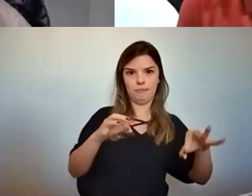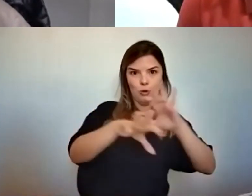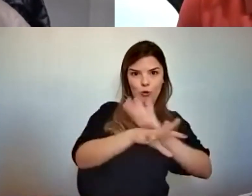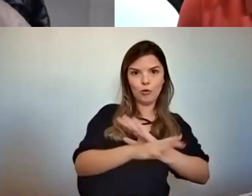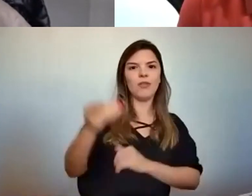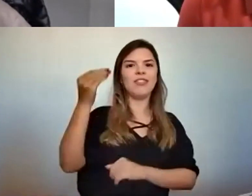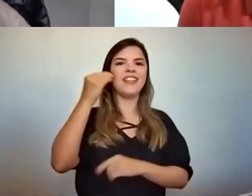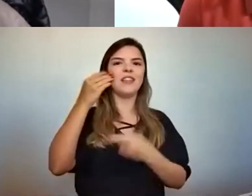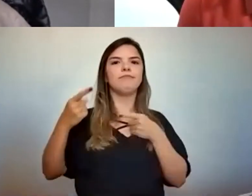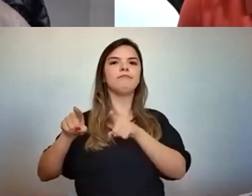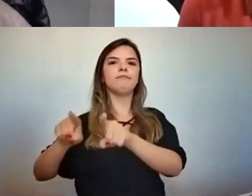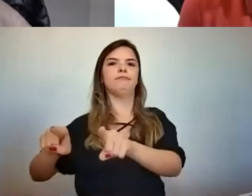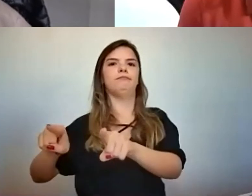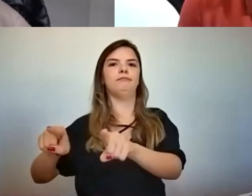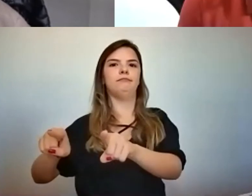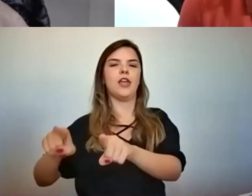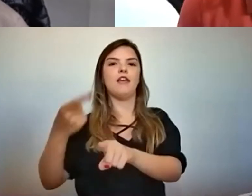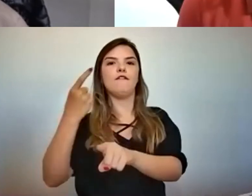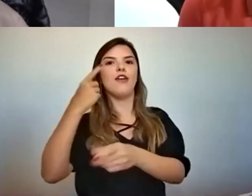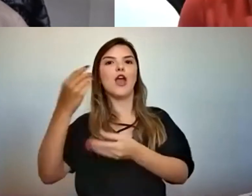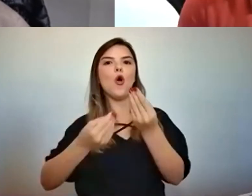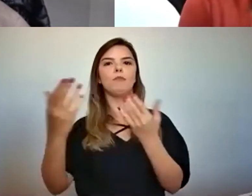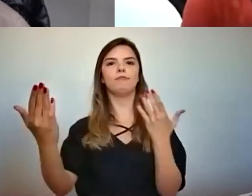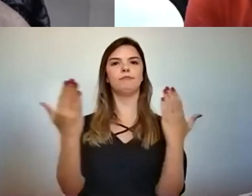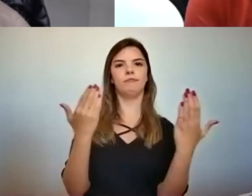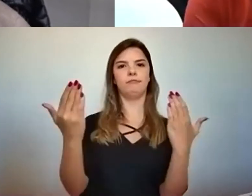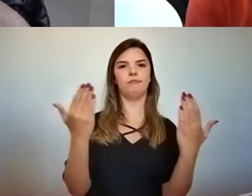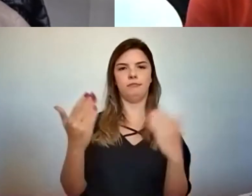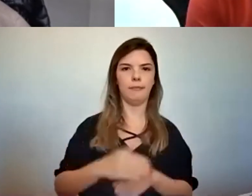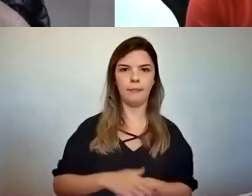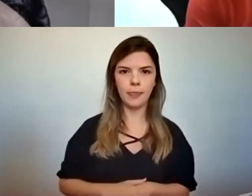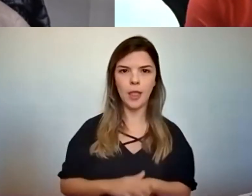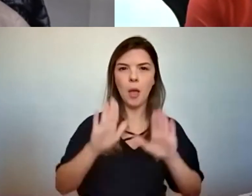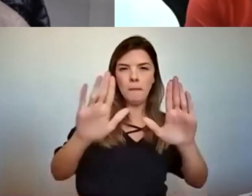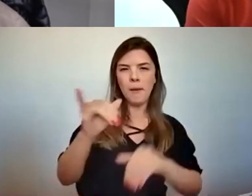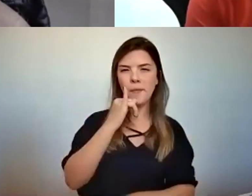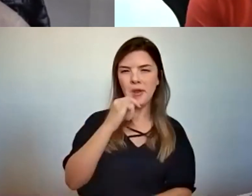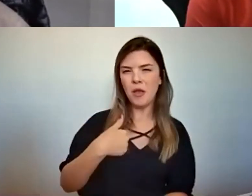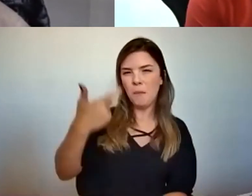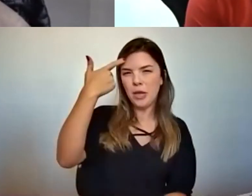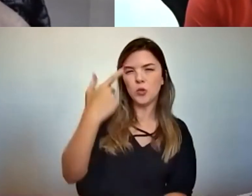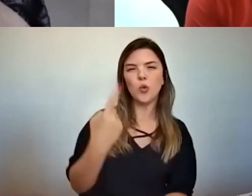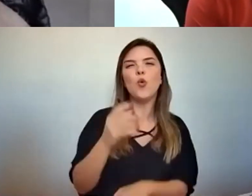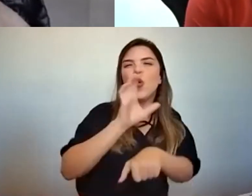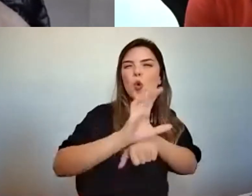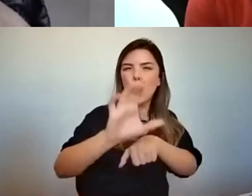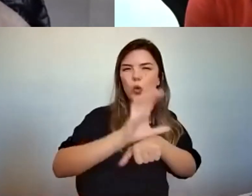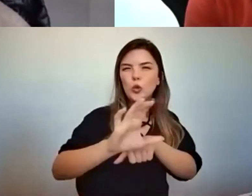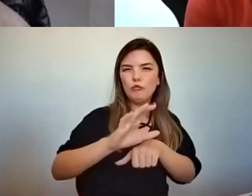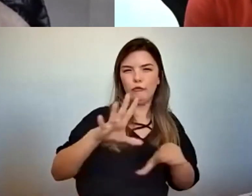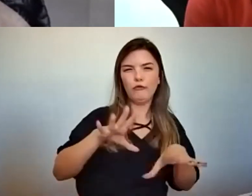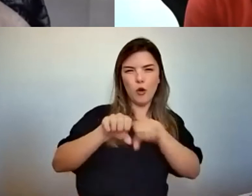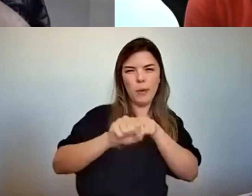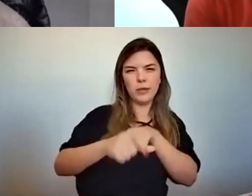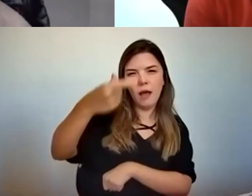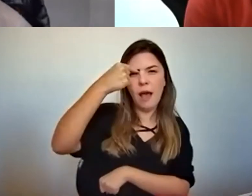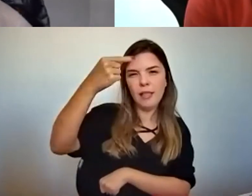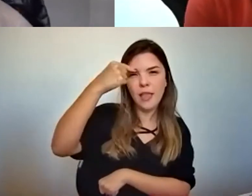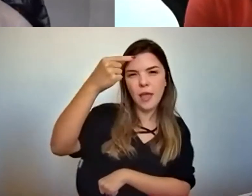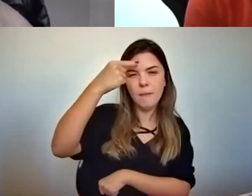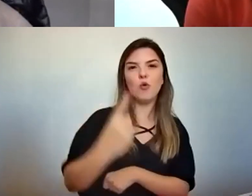the advantages of spending a whole academic year on consecutive only is good